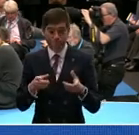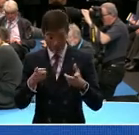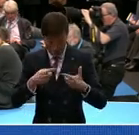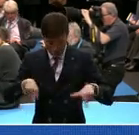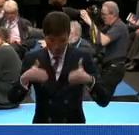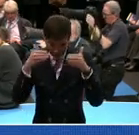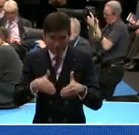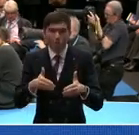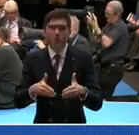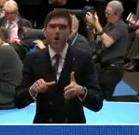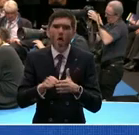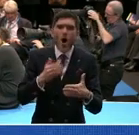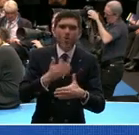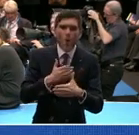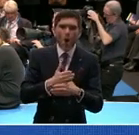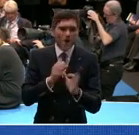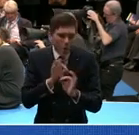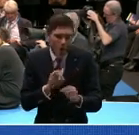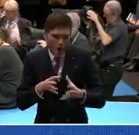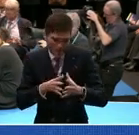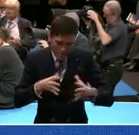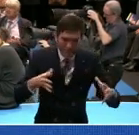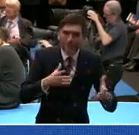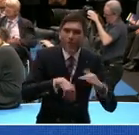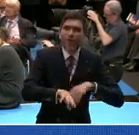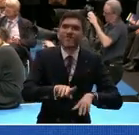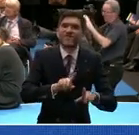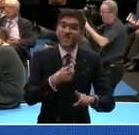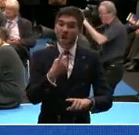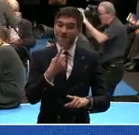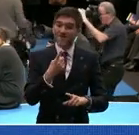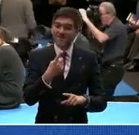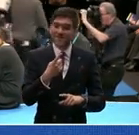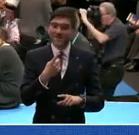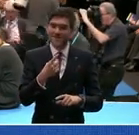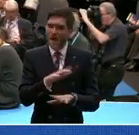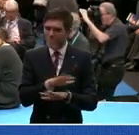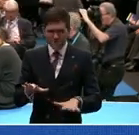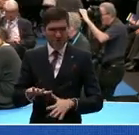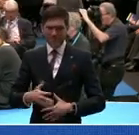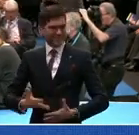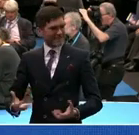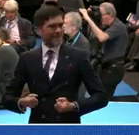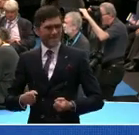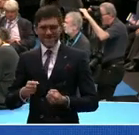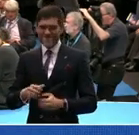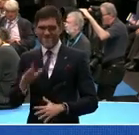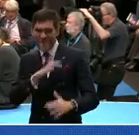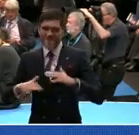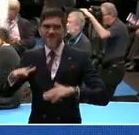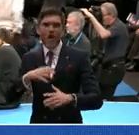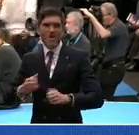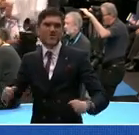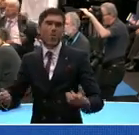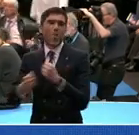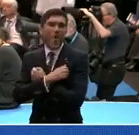of the hard-working, often silent majority first, that I will not tolerate the so-called eco-warriors trampling over